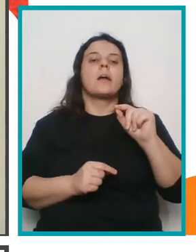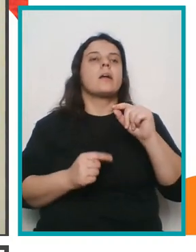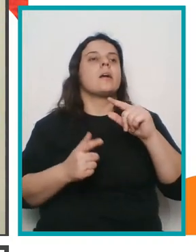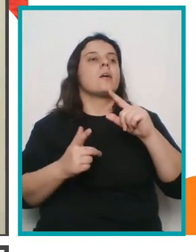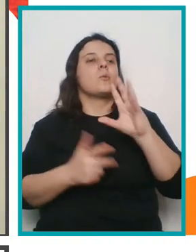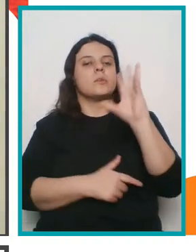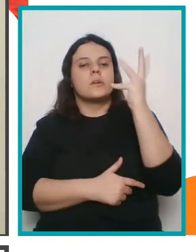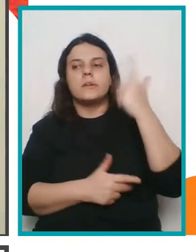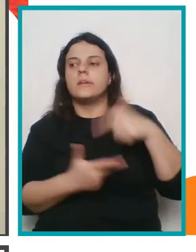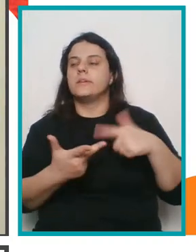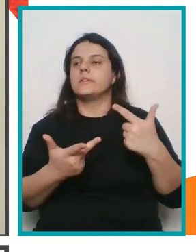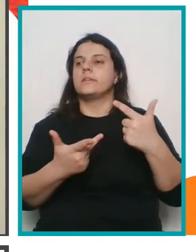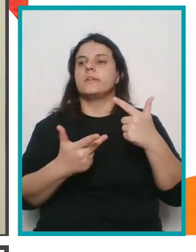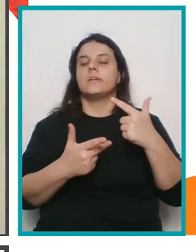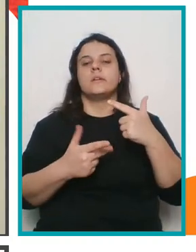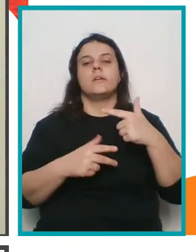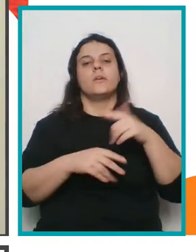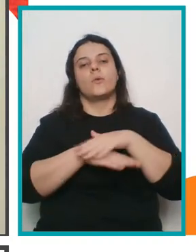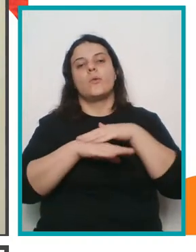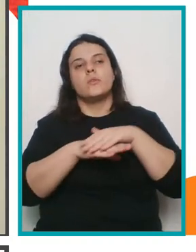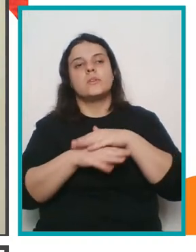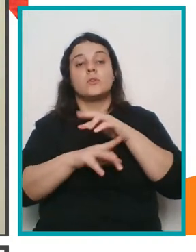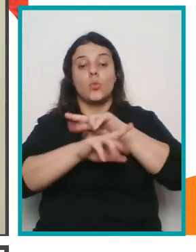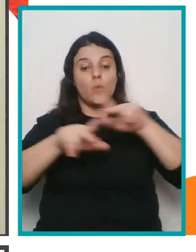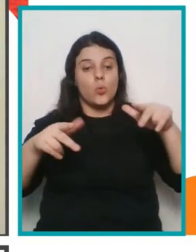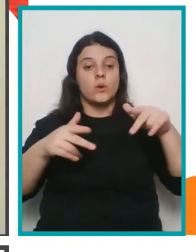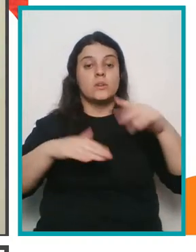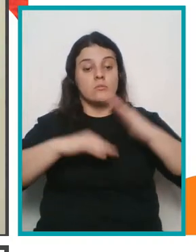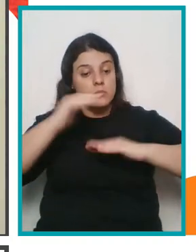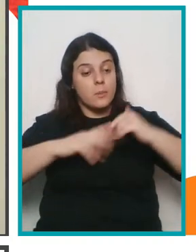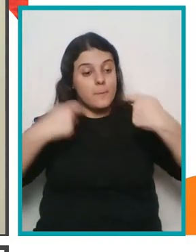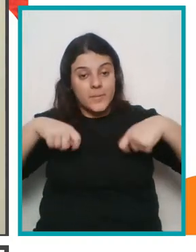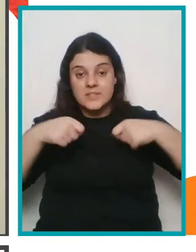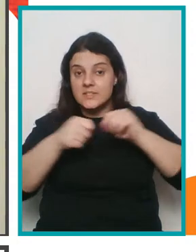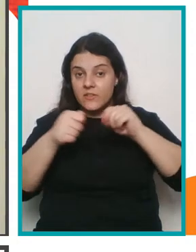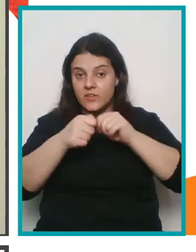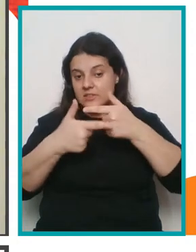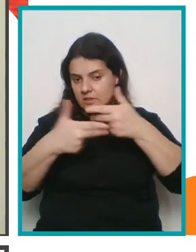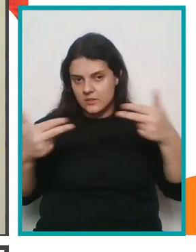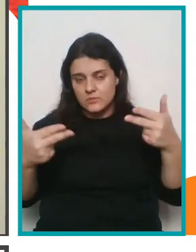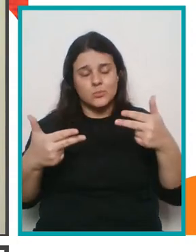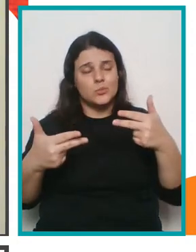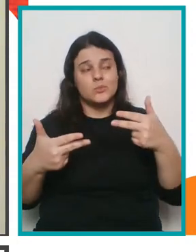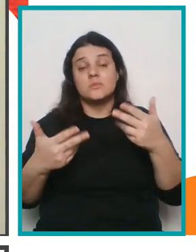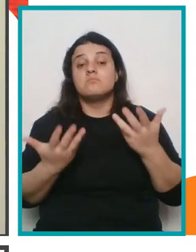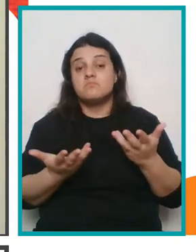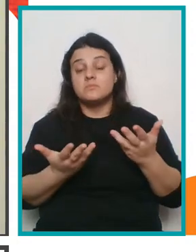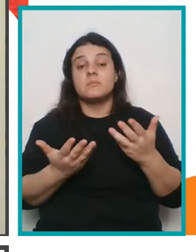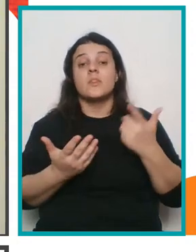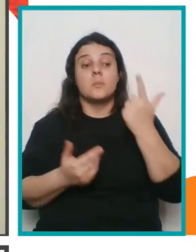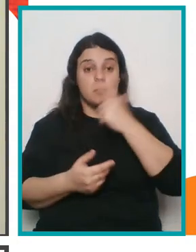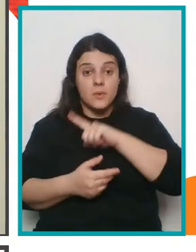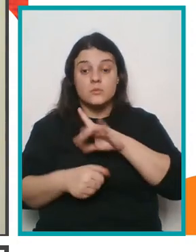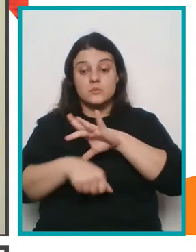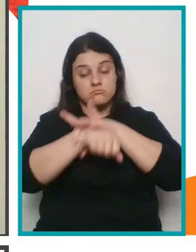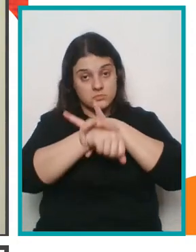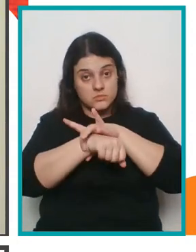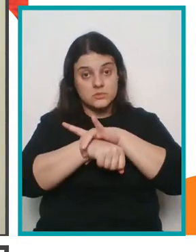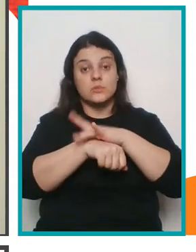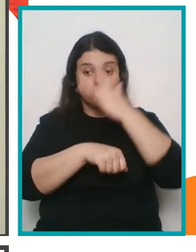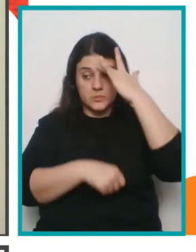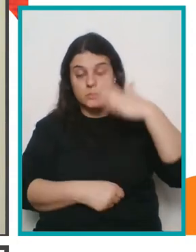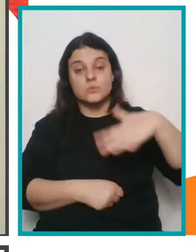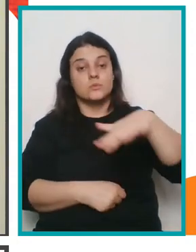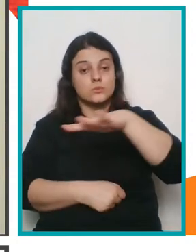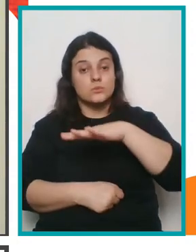have a better future for them. So I can't say that the relationship is the best. I